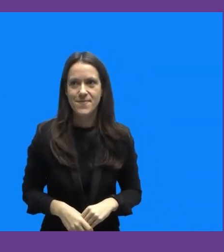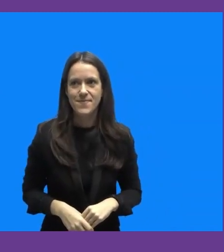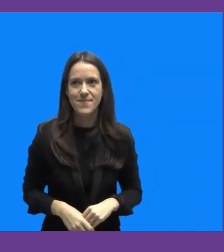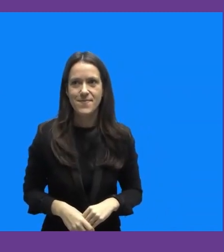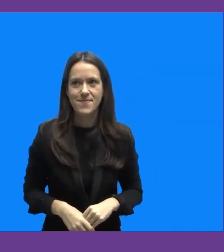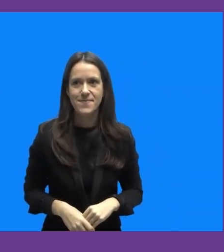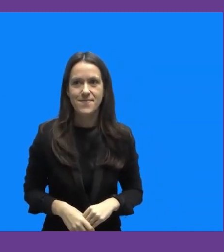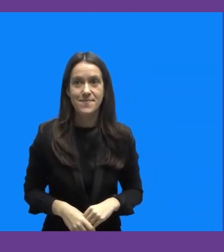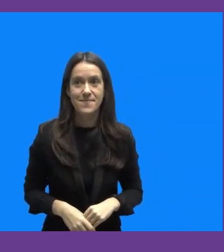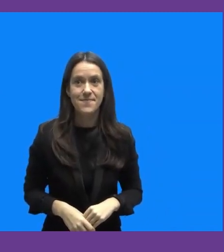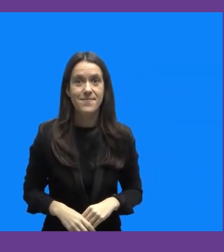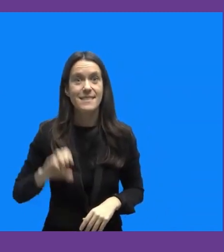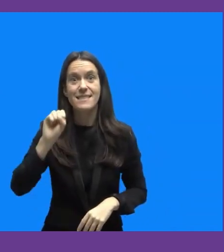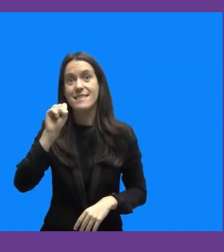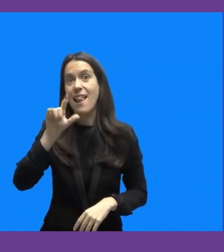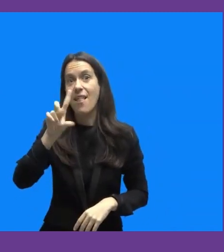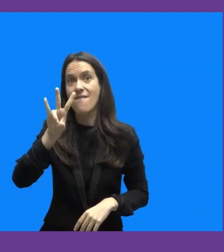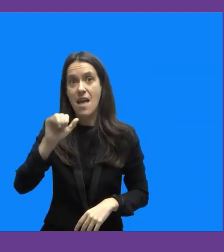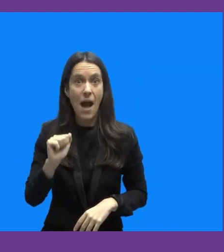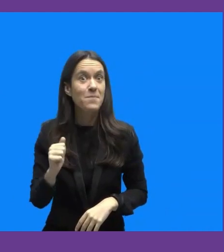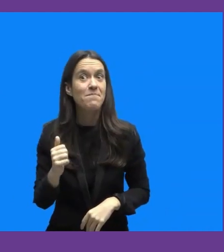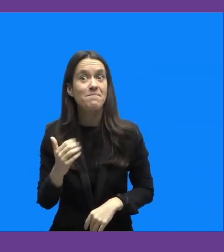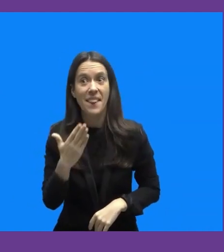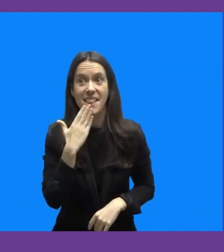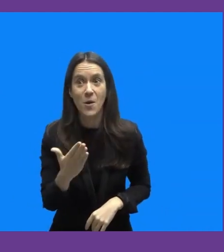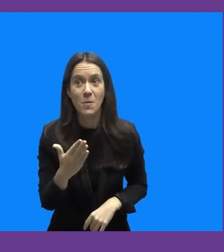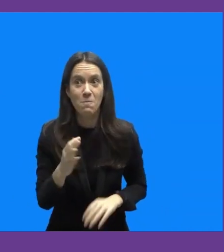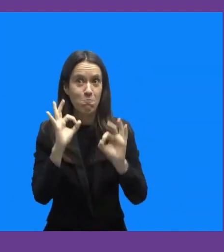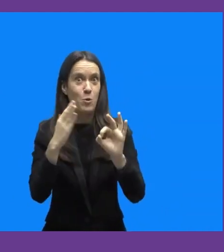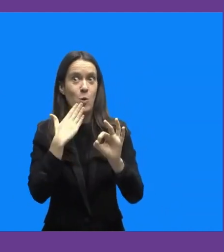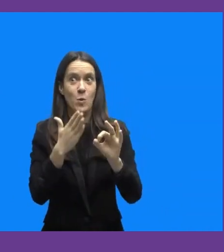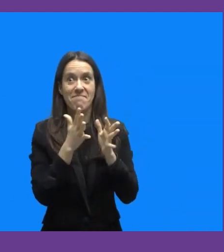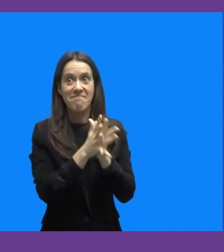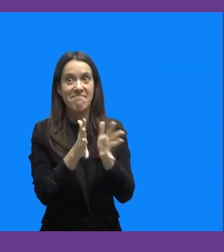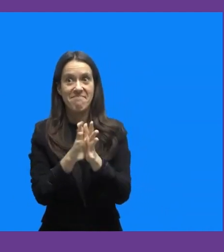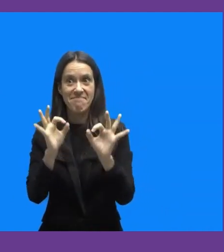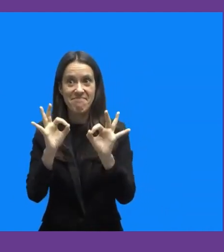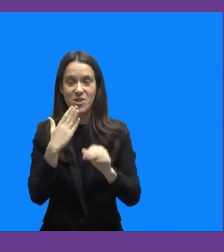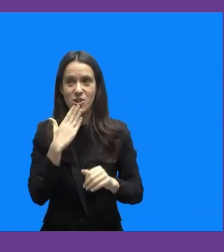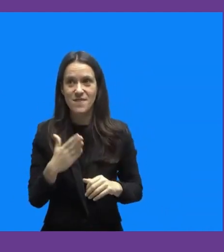situation. And so, Anne, we were